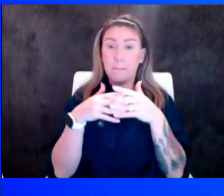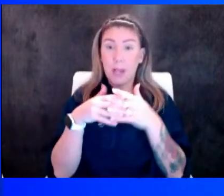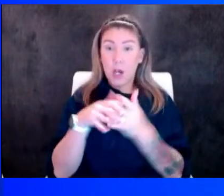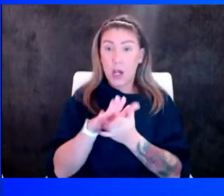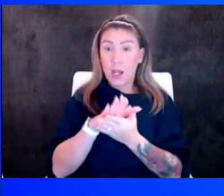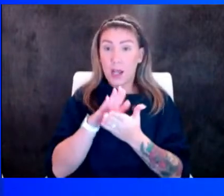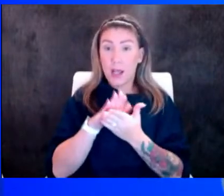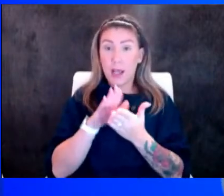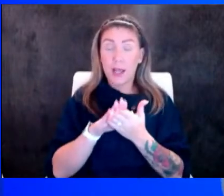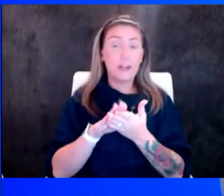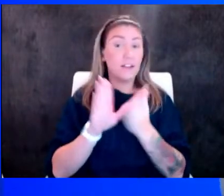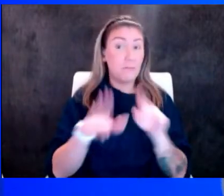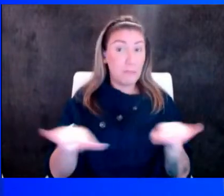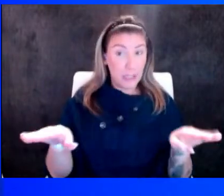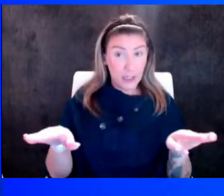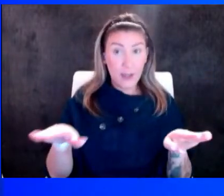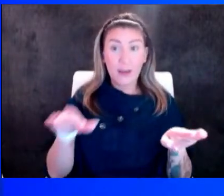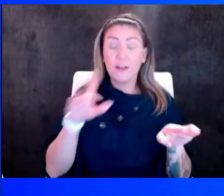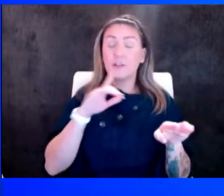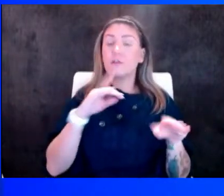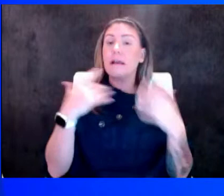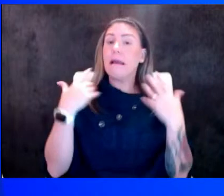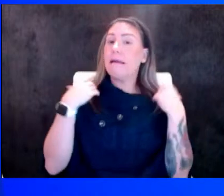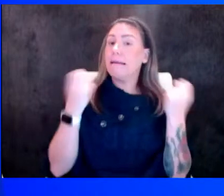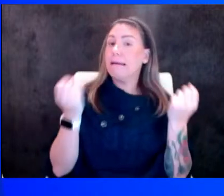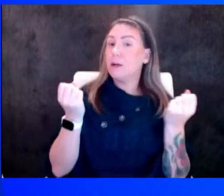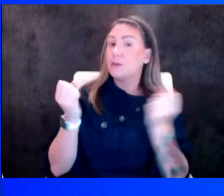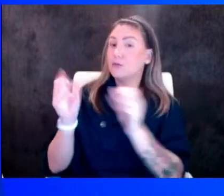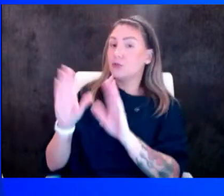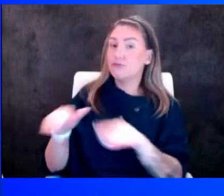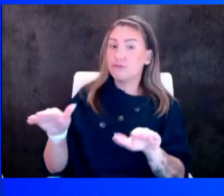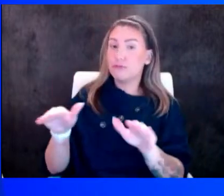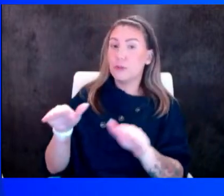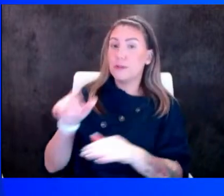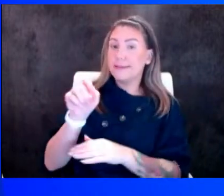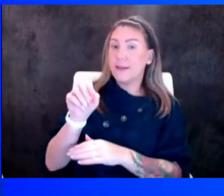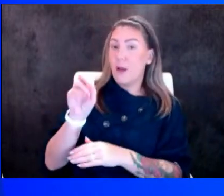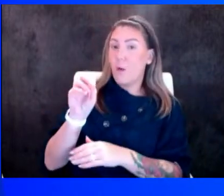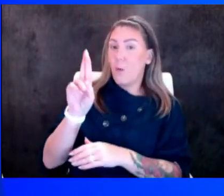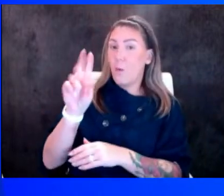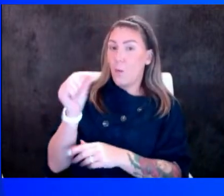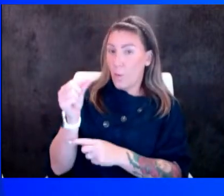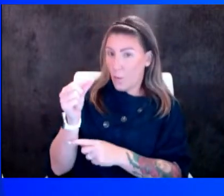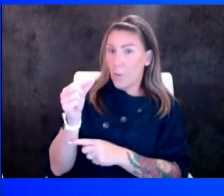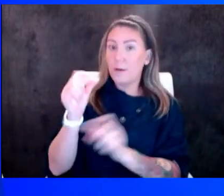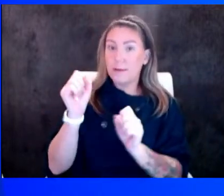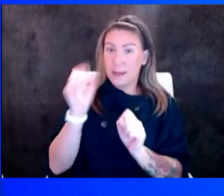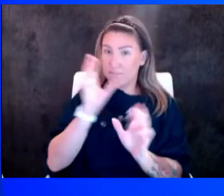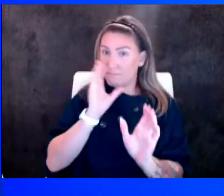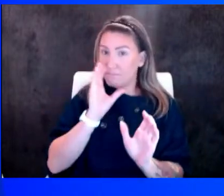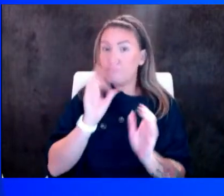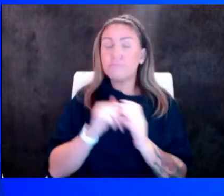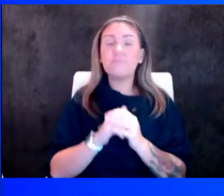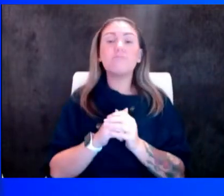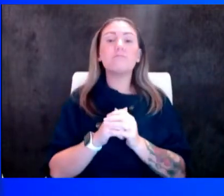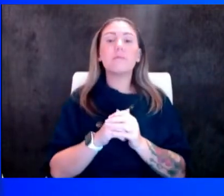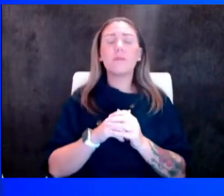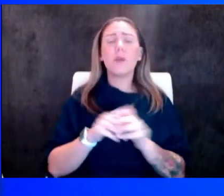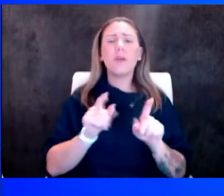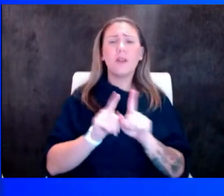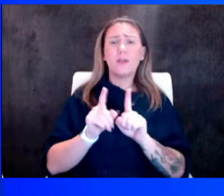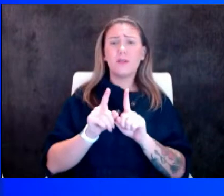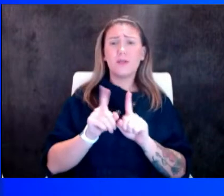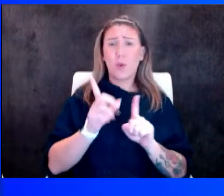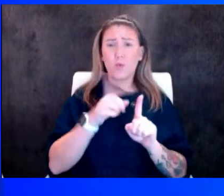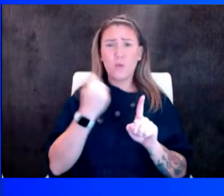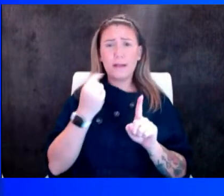resources. HealthyChildren.org is another great place to look. I think recognizing where risk are in your